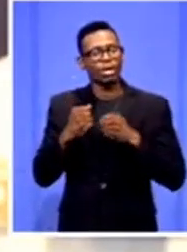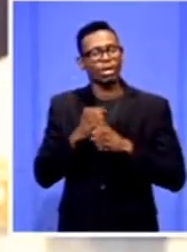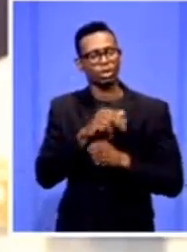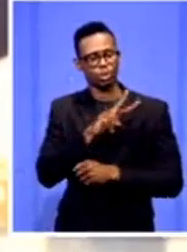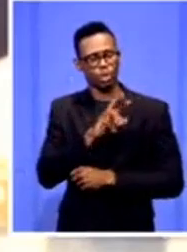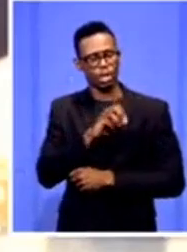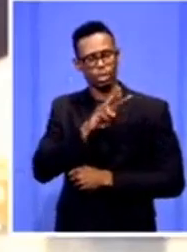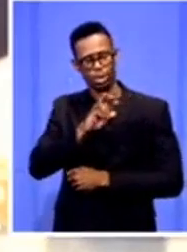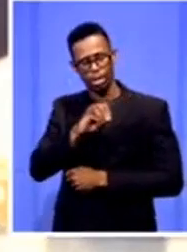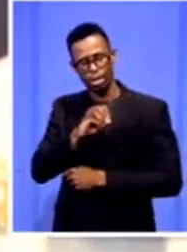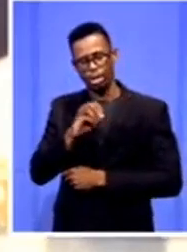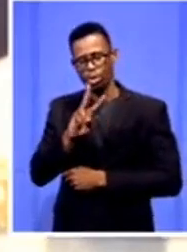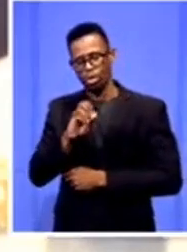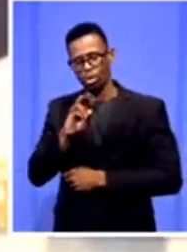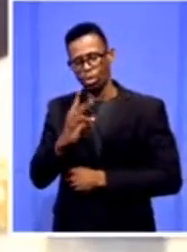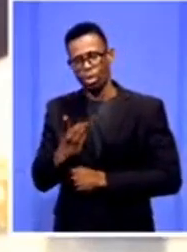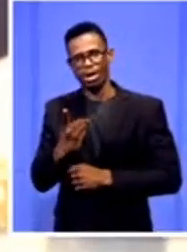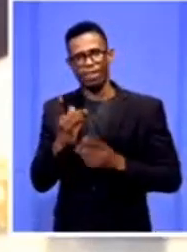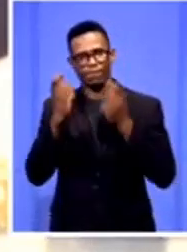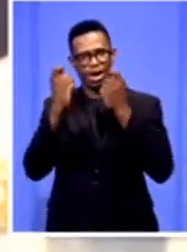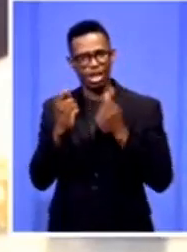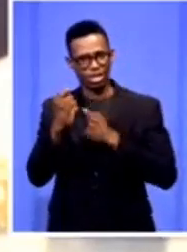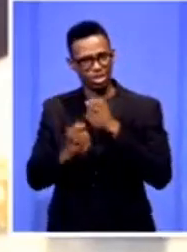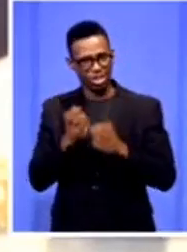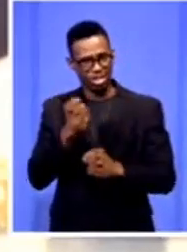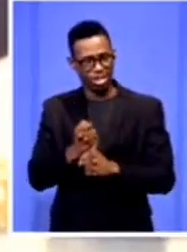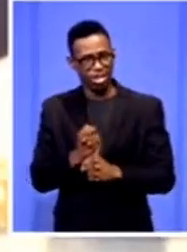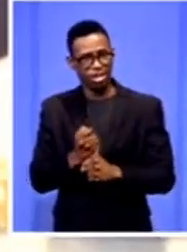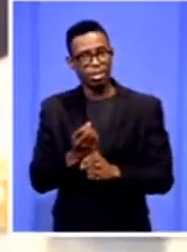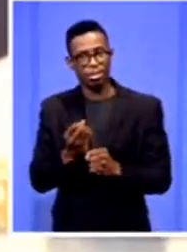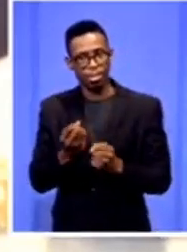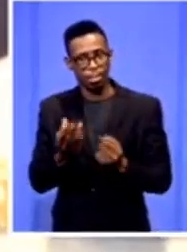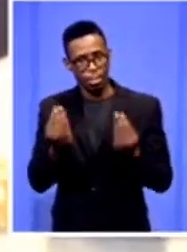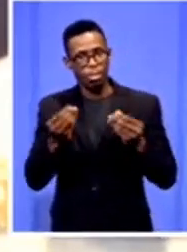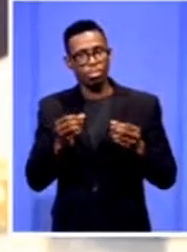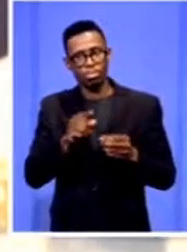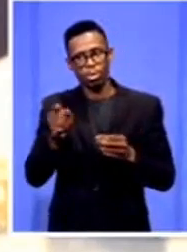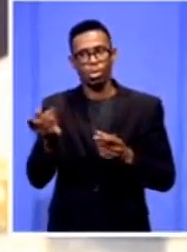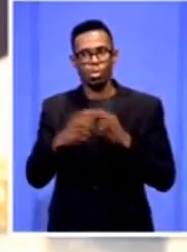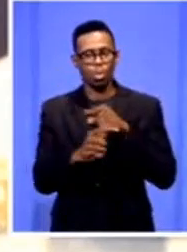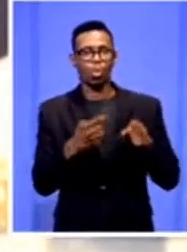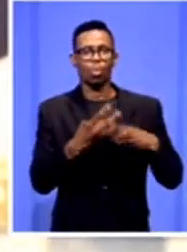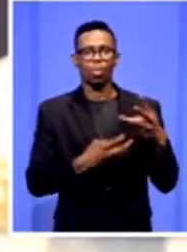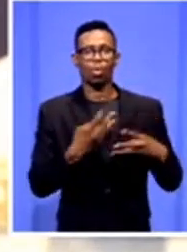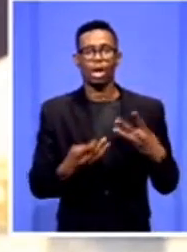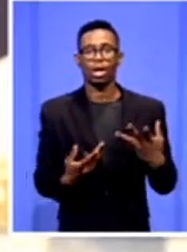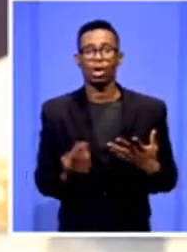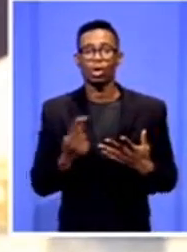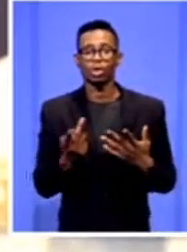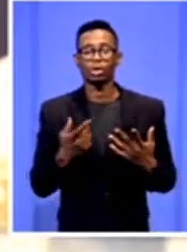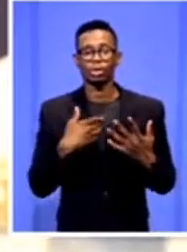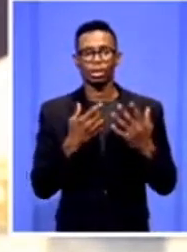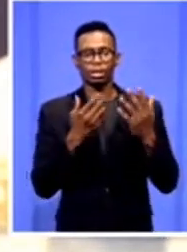year. Figures show that we continue to prioritize the most poor of